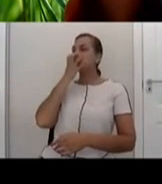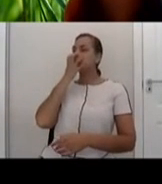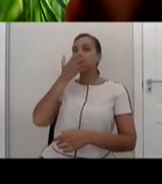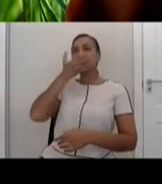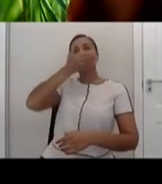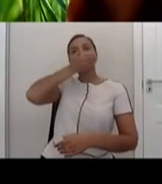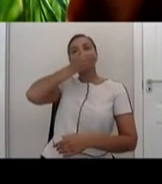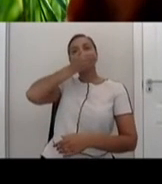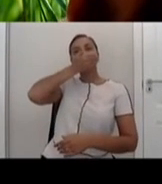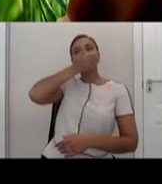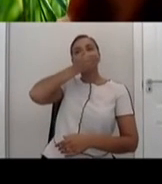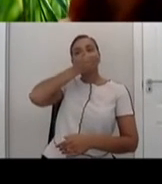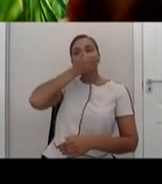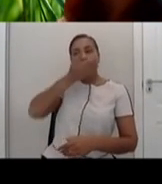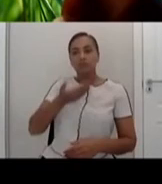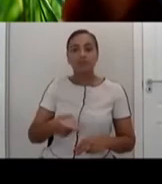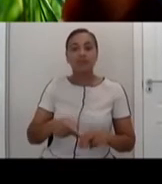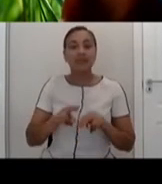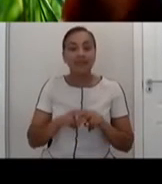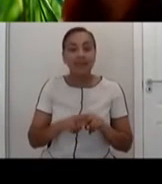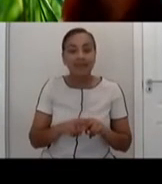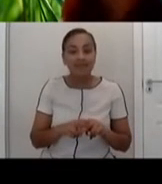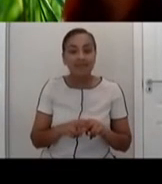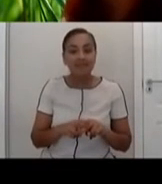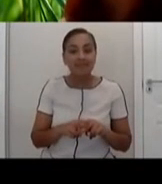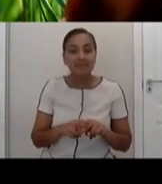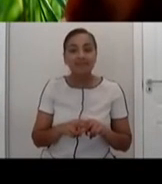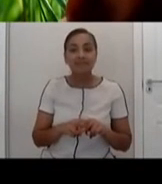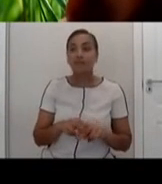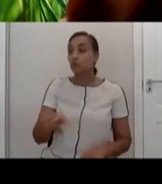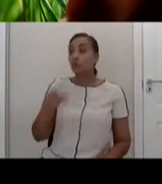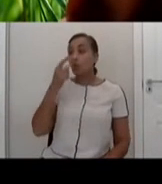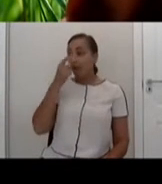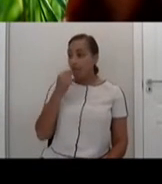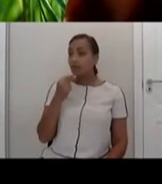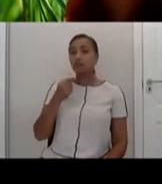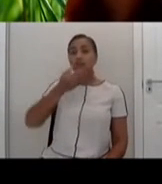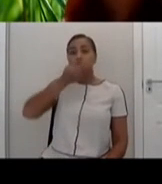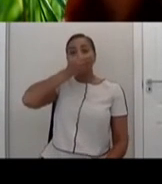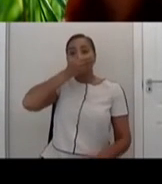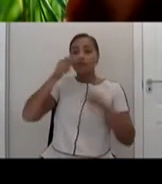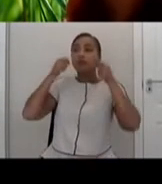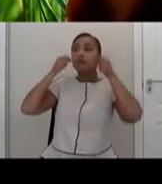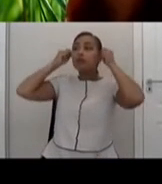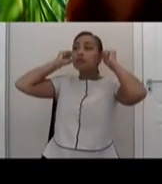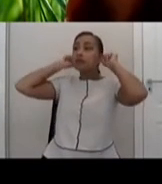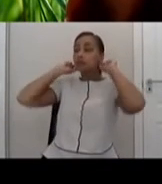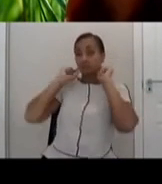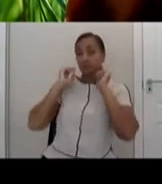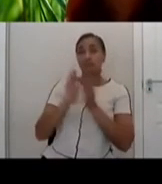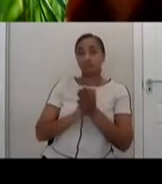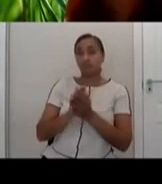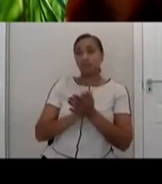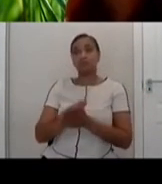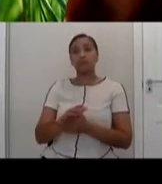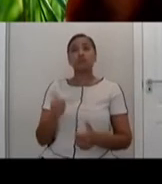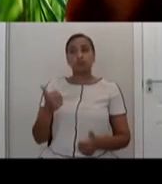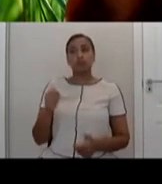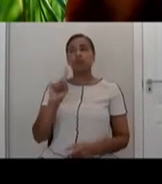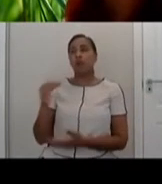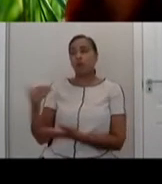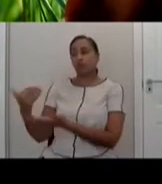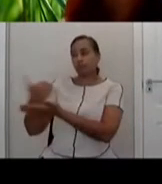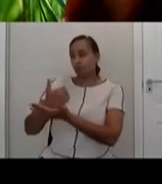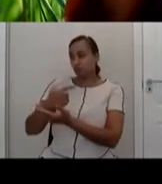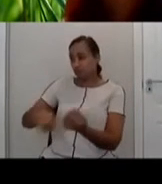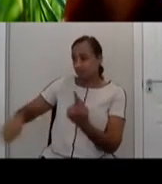if everyone who can get, you know, who is able to wear a mask does so, then it helps protect the people